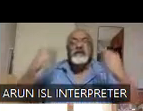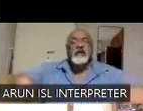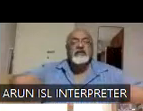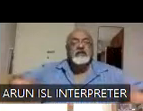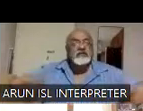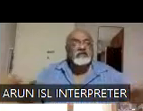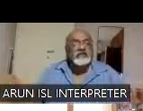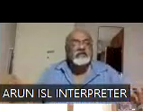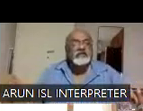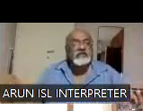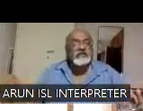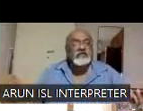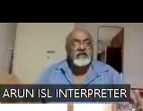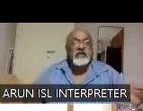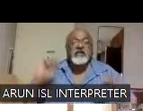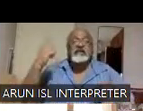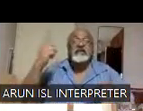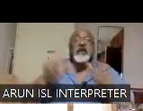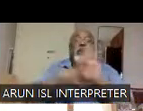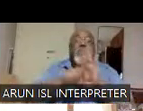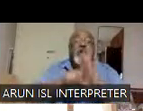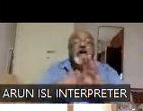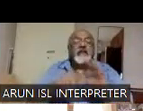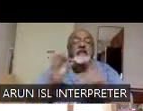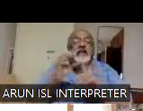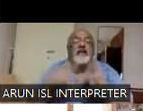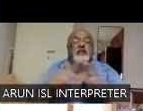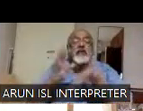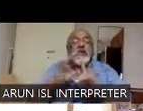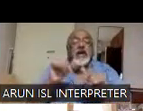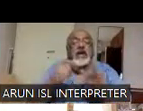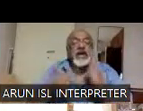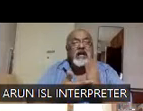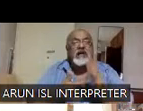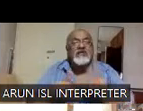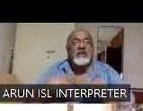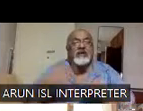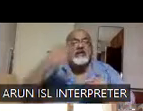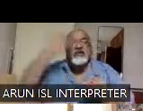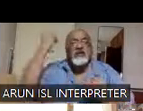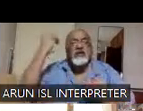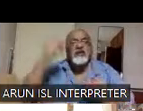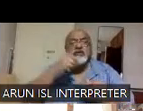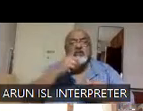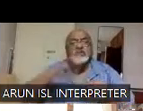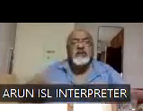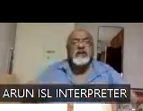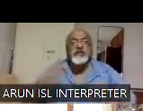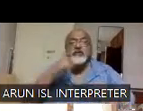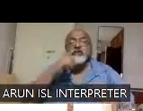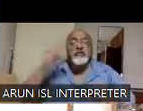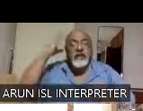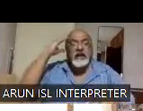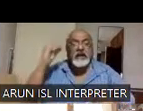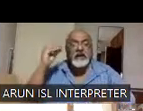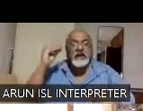law came in India, PWD Act, we forgot about children who have intellectual disabilities, who have